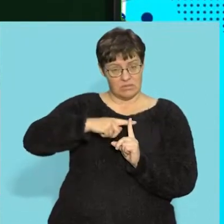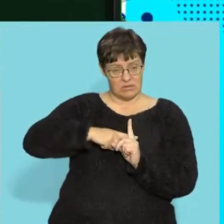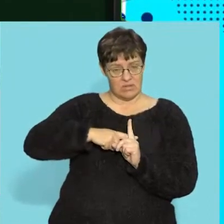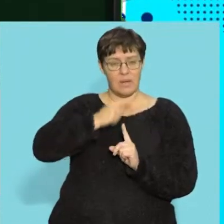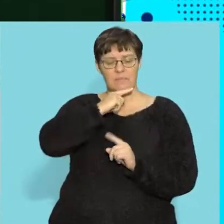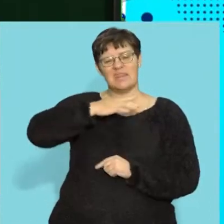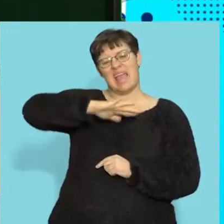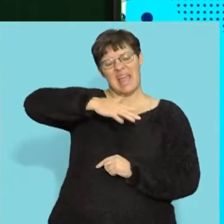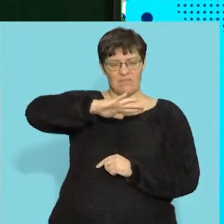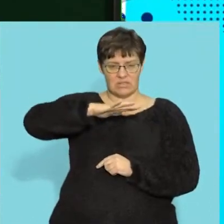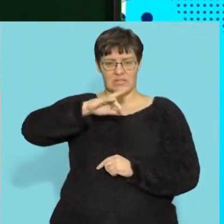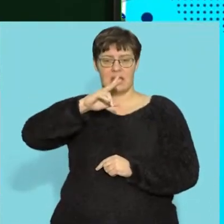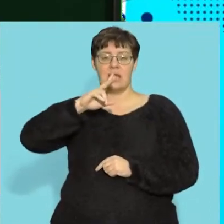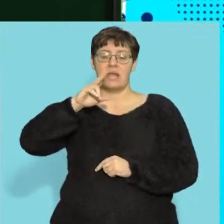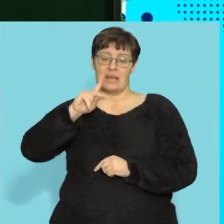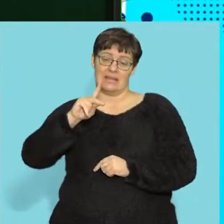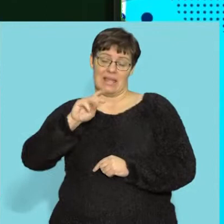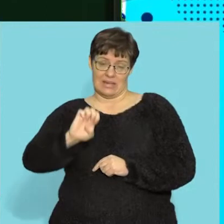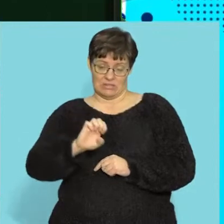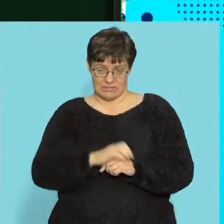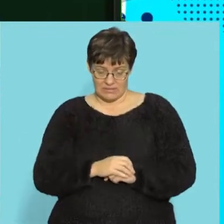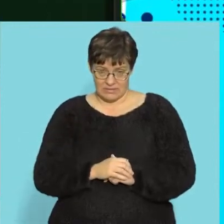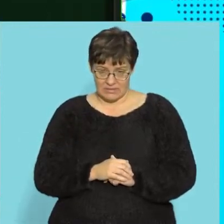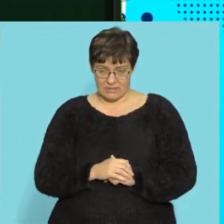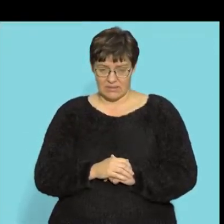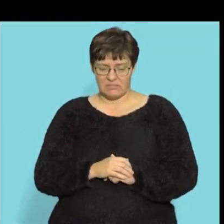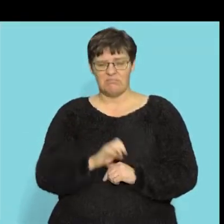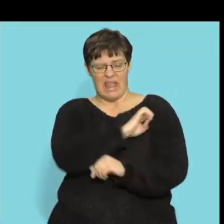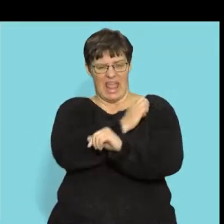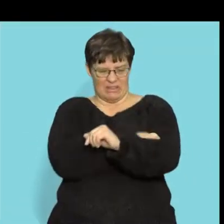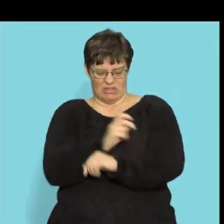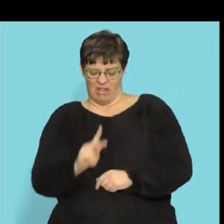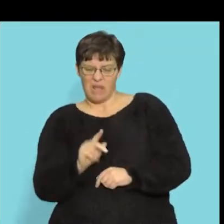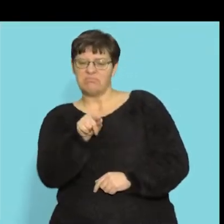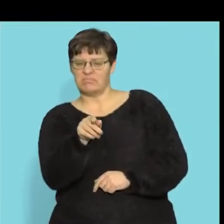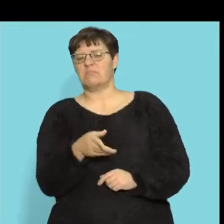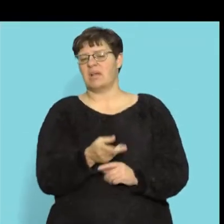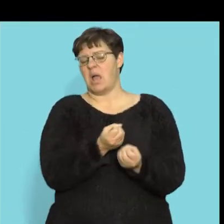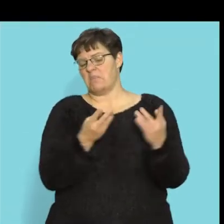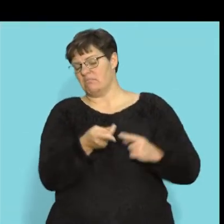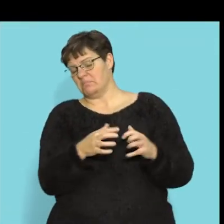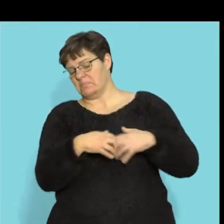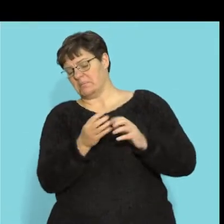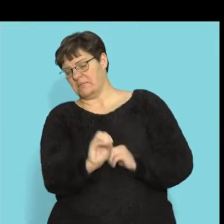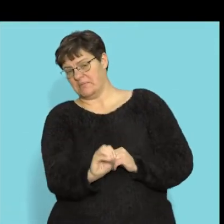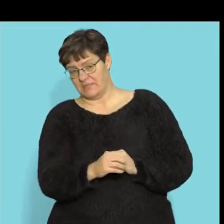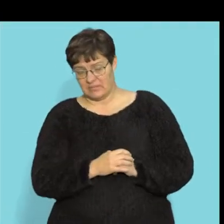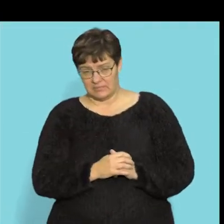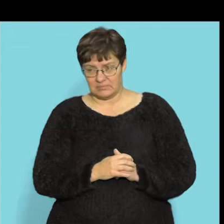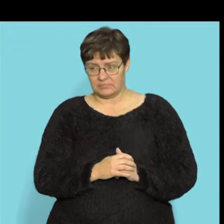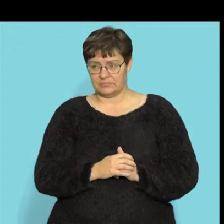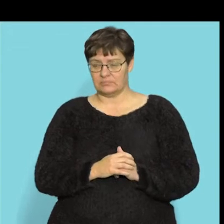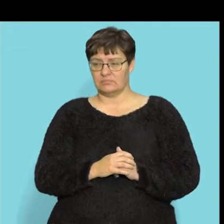energy of particles that make up that particular solid material, right? Okay. And then now we've got a